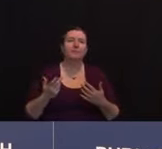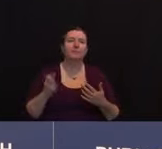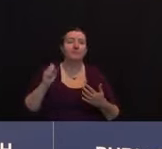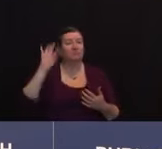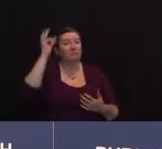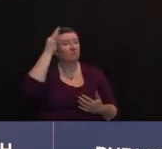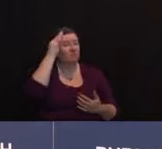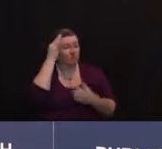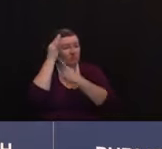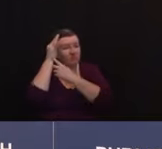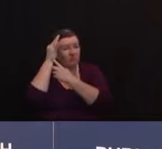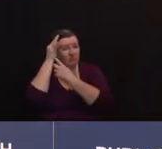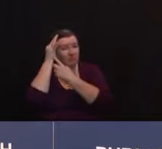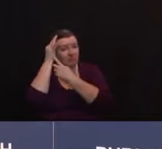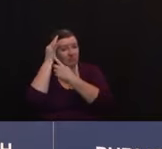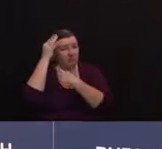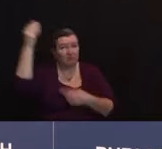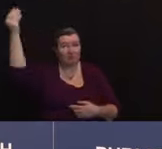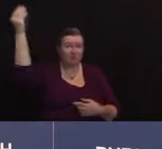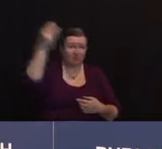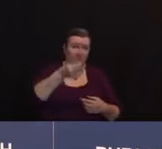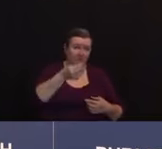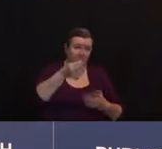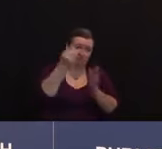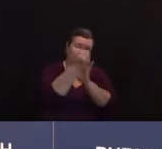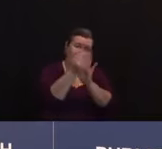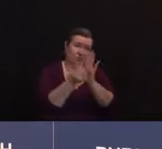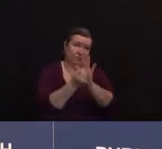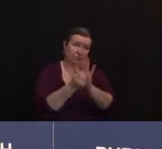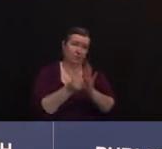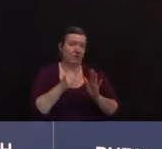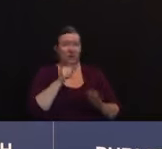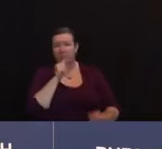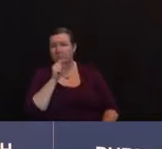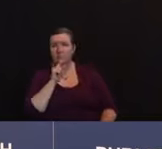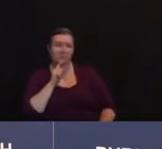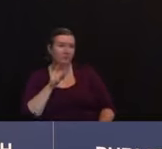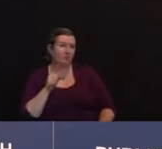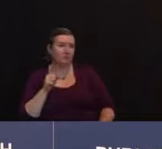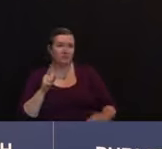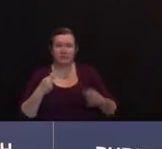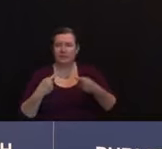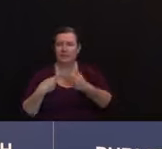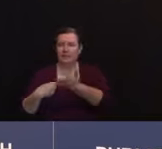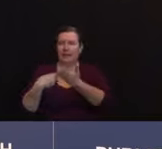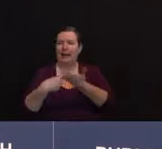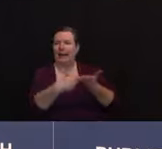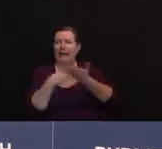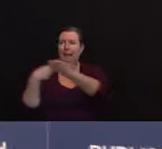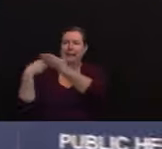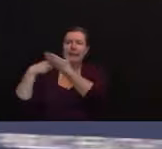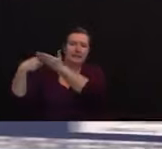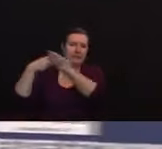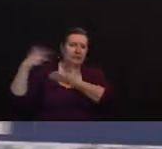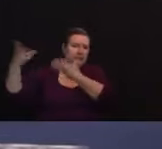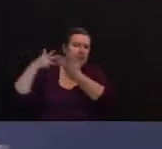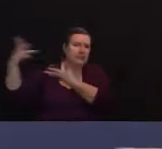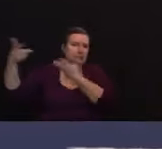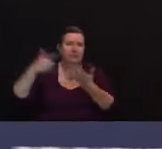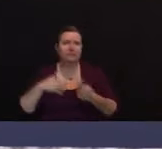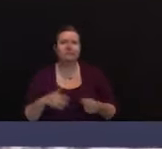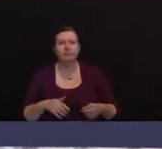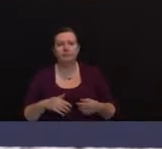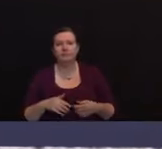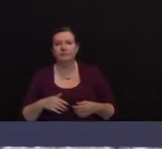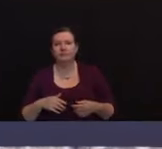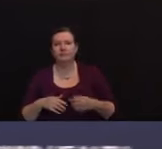issuing of a passport. I'm not really sure. I think there's a lot of debate around that. But there is room for it, I think, somewhere in the future. Pat reminds me, as I'm sure